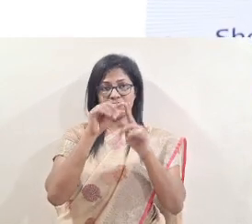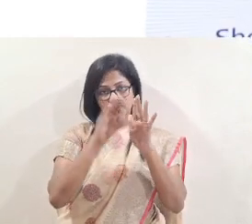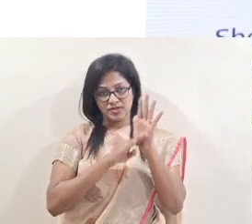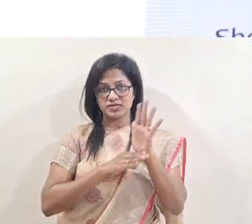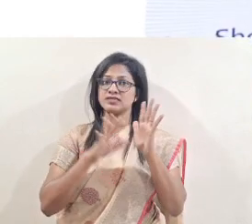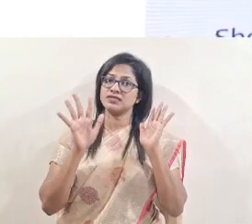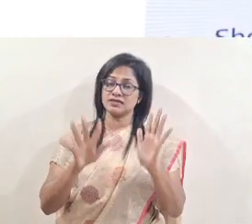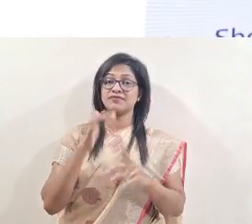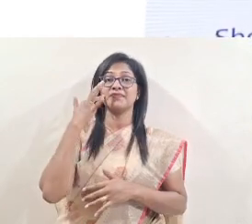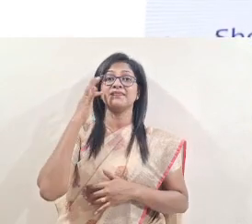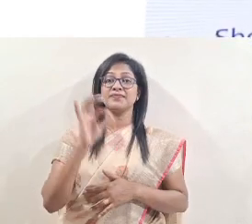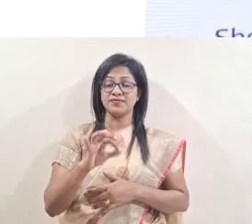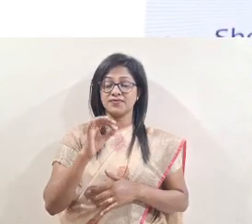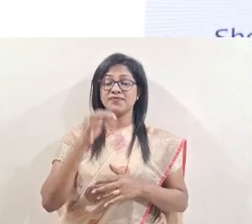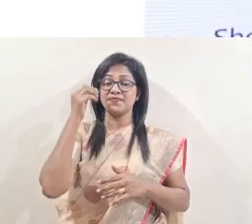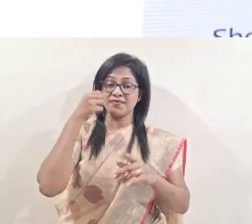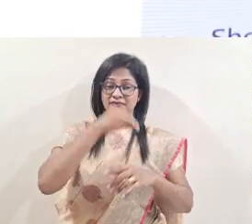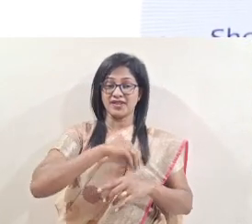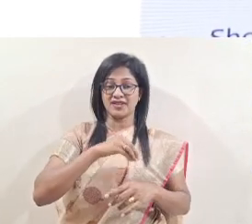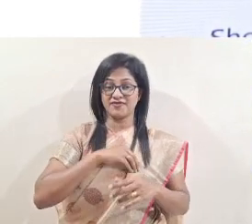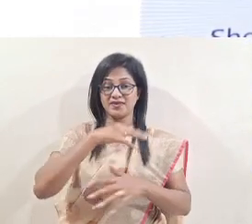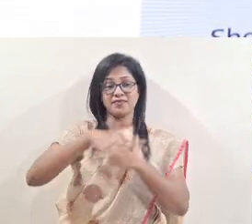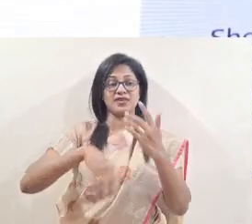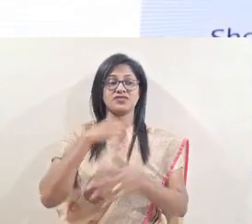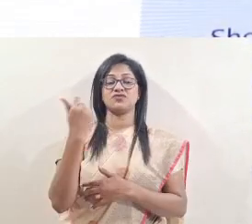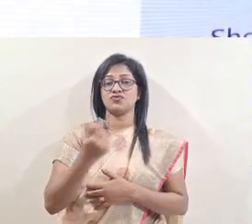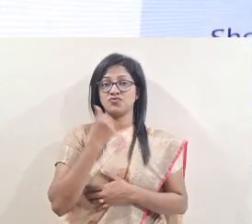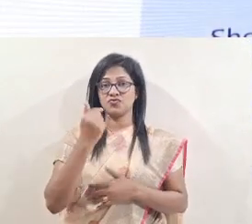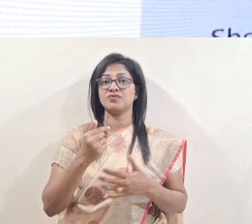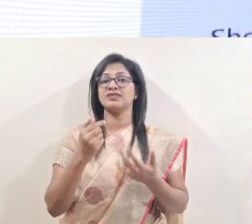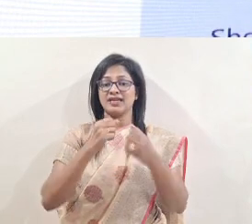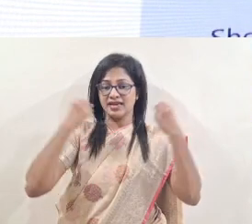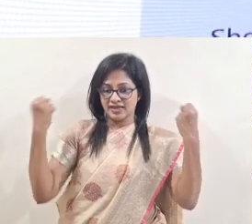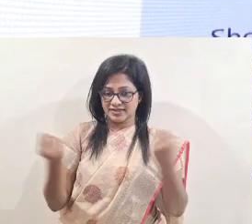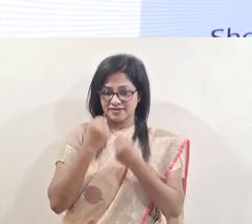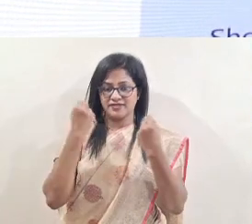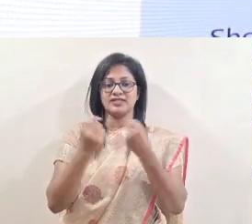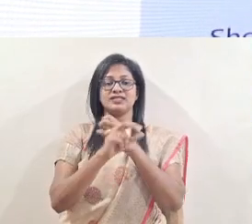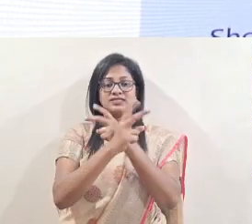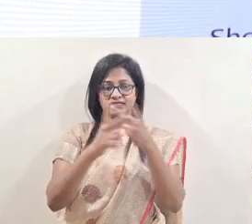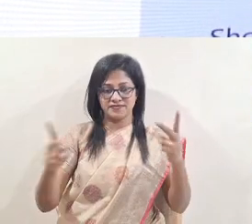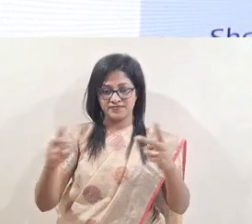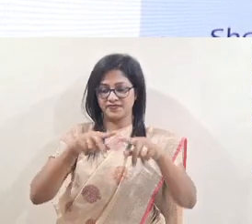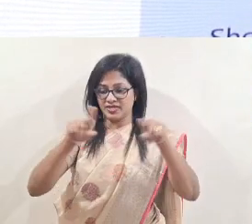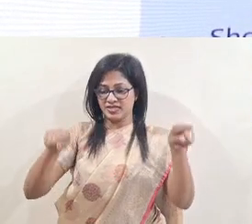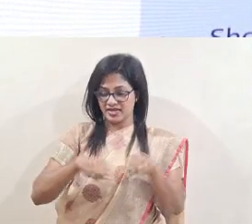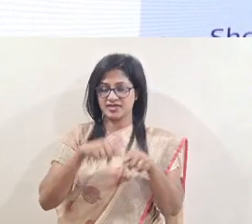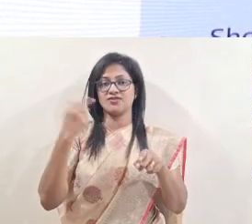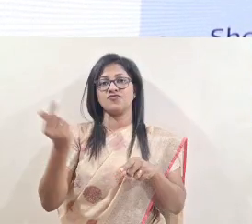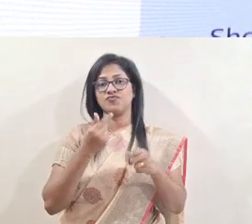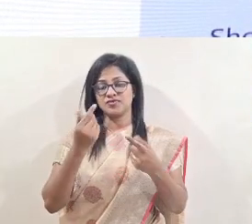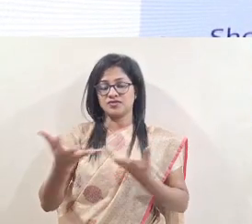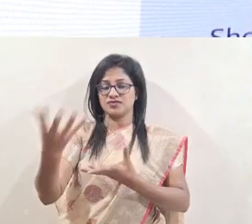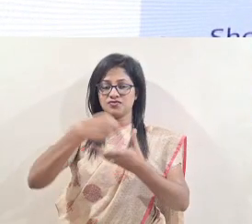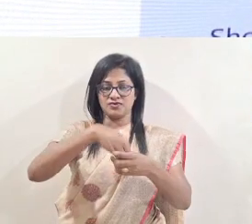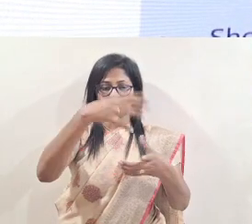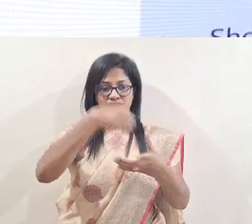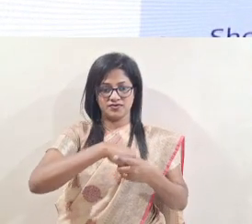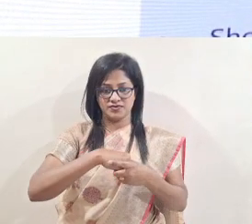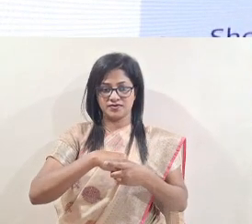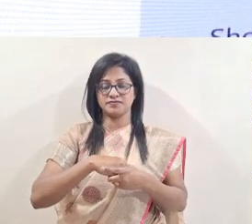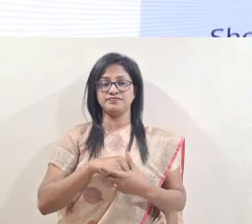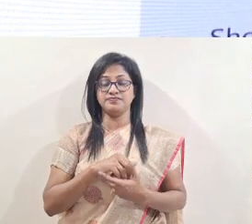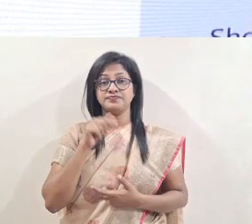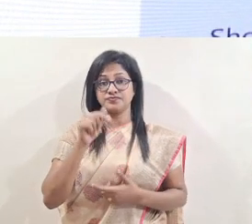that mixed use is actually about bringing the activities together, bringing the various land uses together to reap the composite benefit of